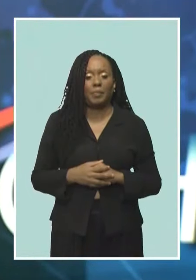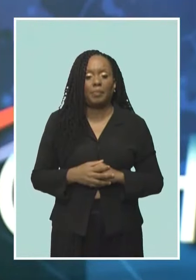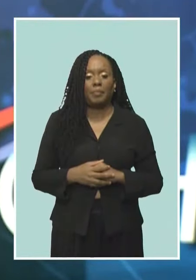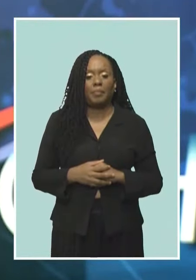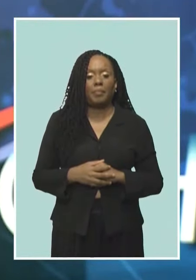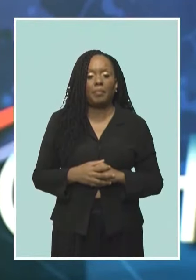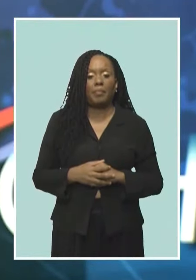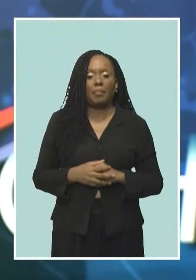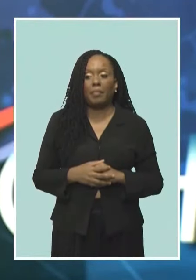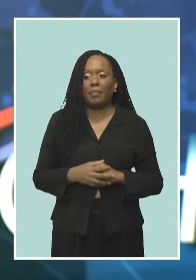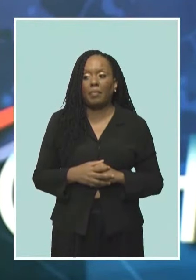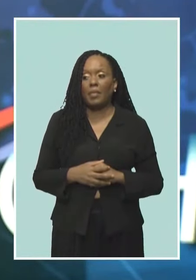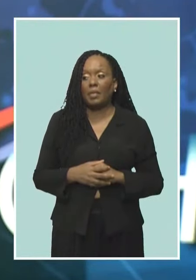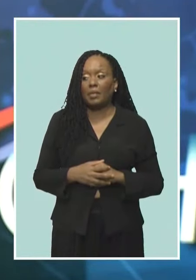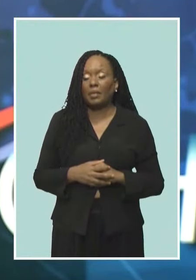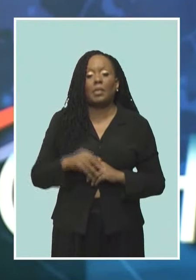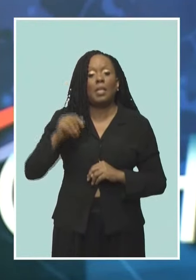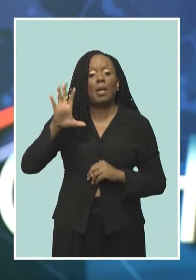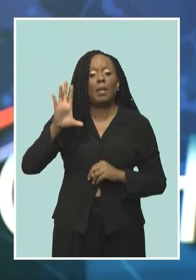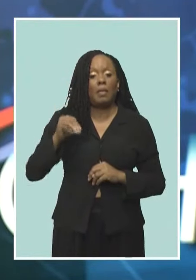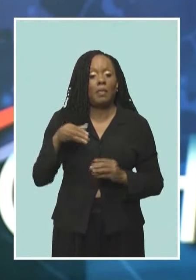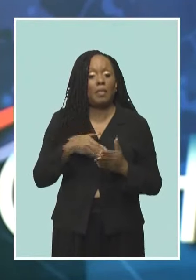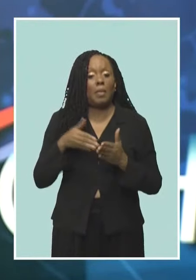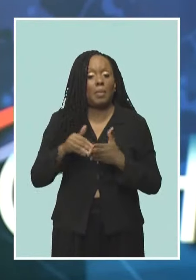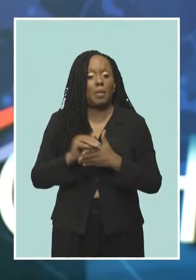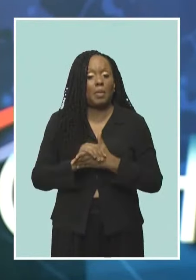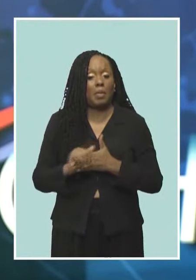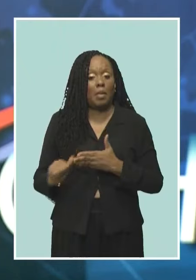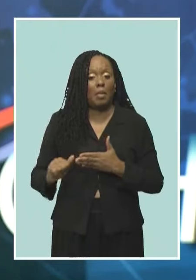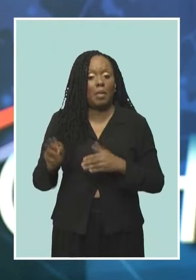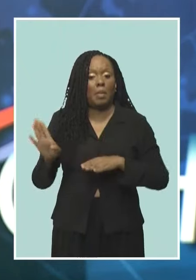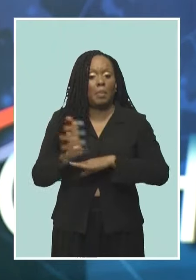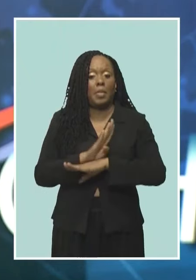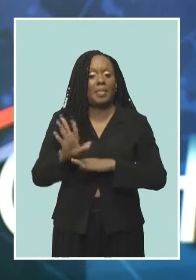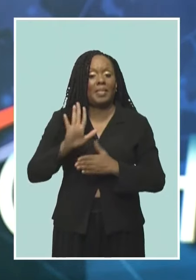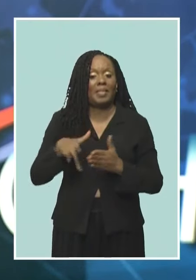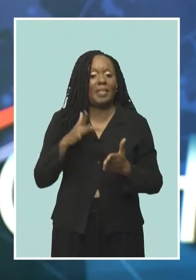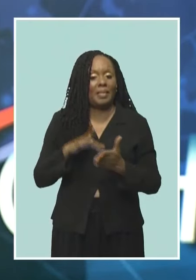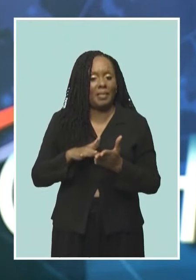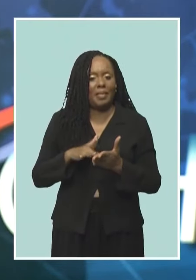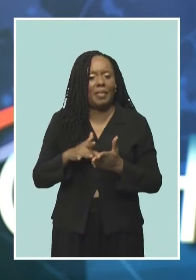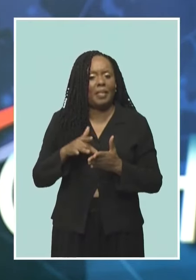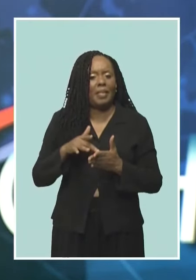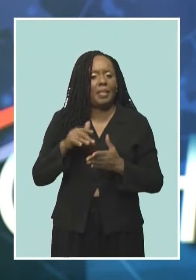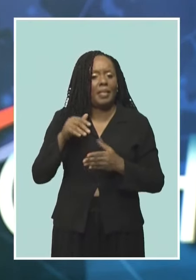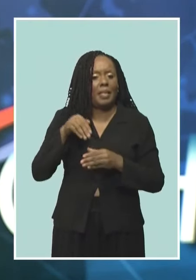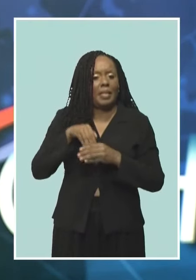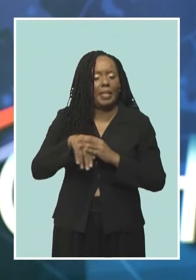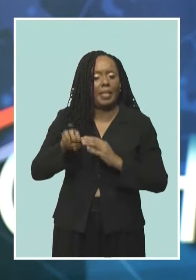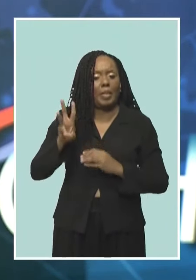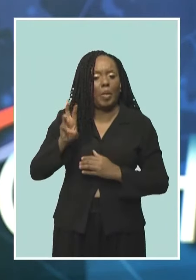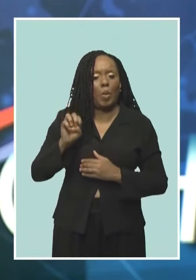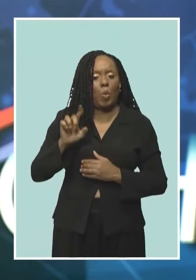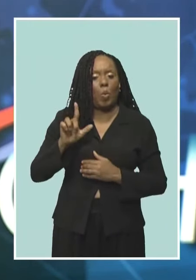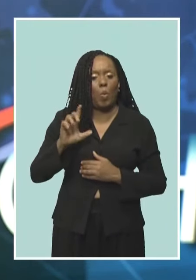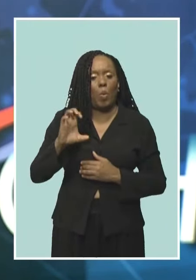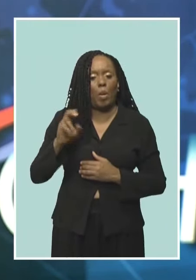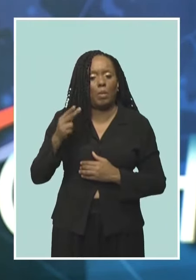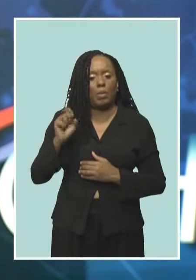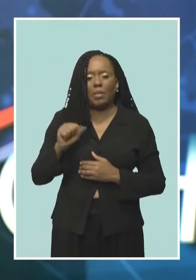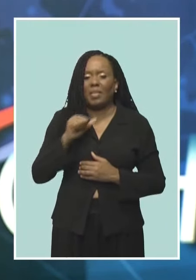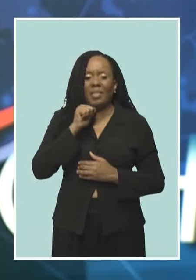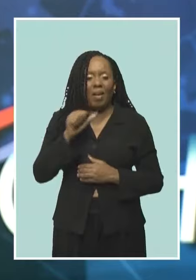The $50 million Welch's Commercial Center is not meant to be a mall, but a large-scale commercial retail park. The